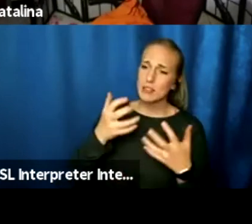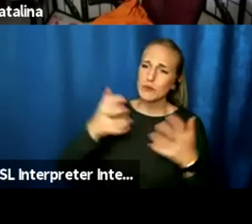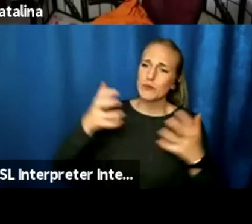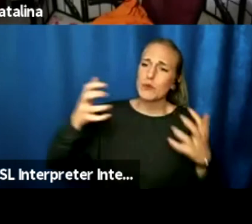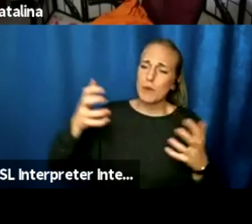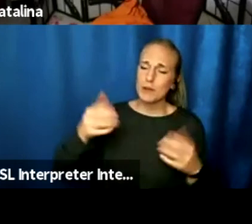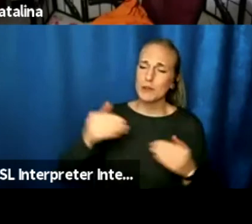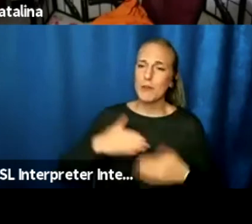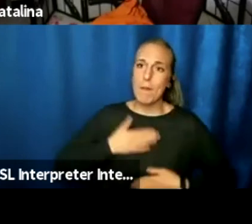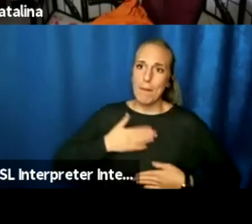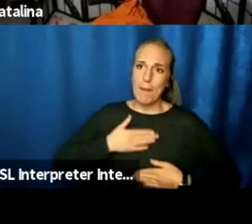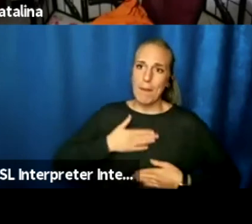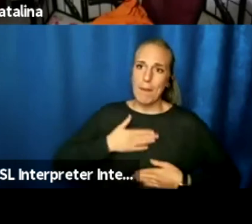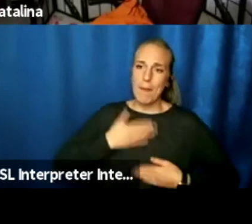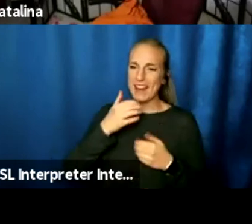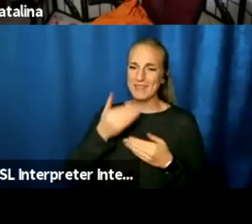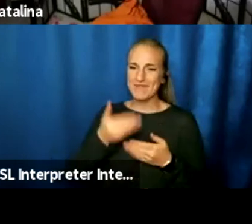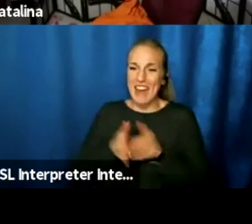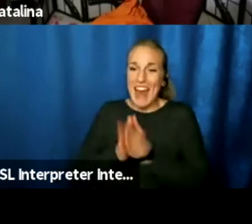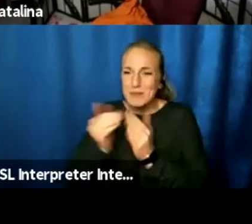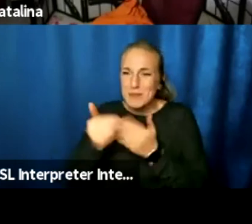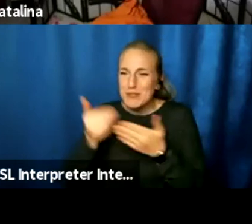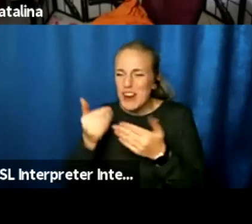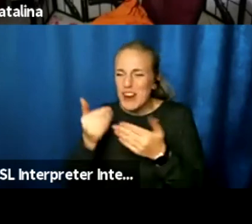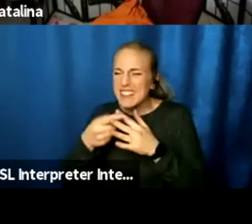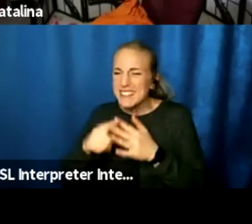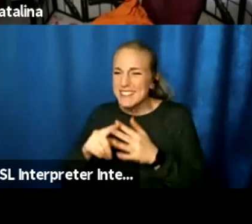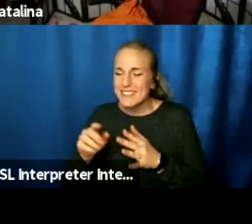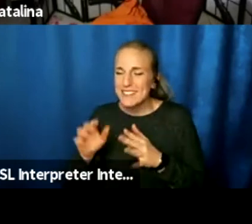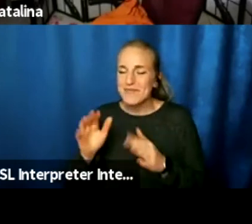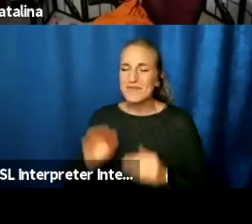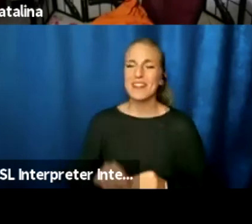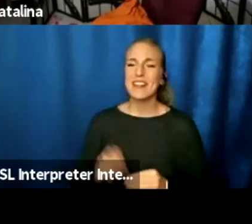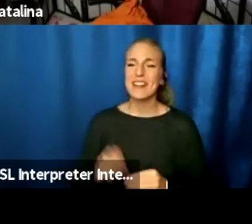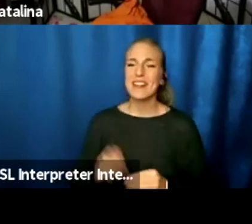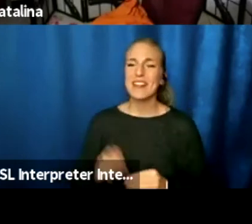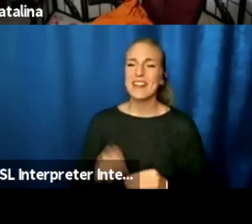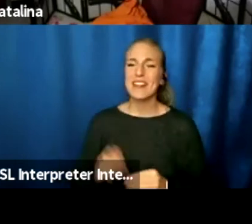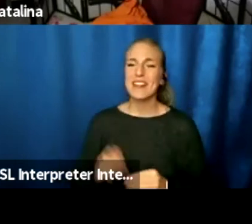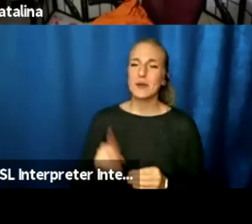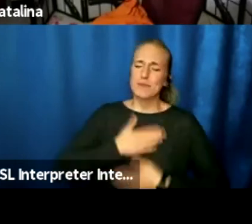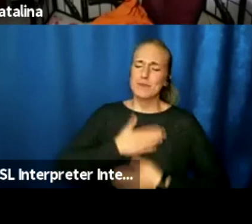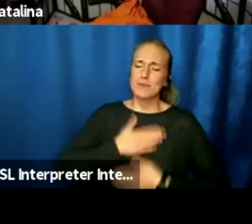I asked to know that's how important that is. I am so enjoying